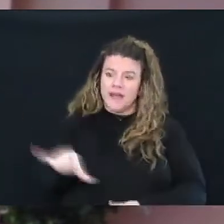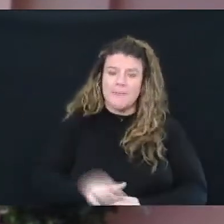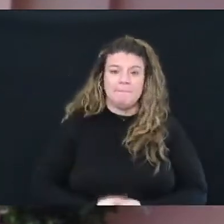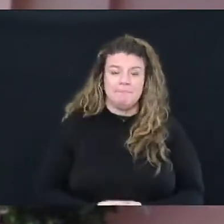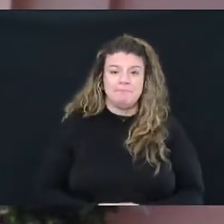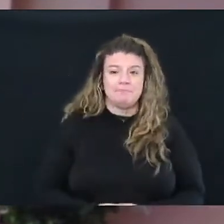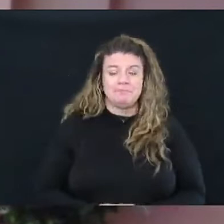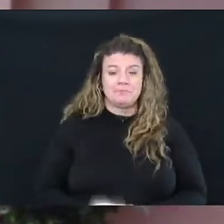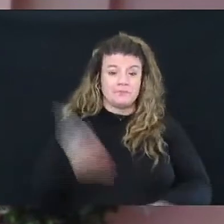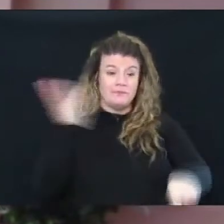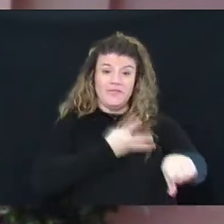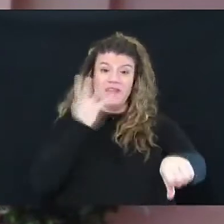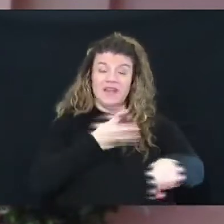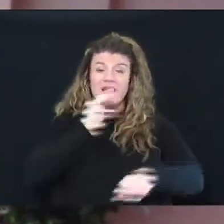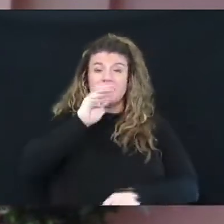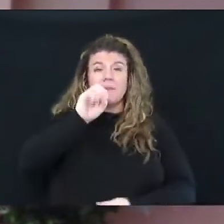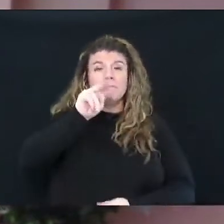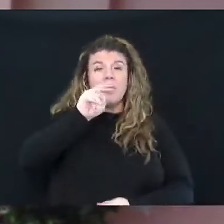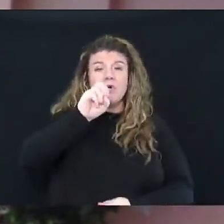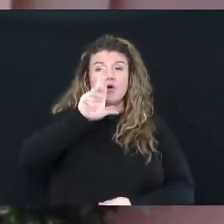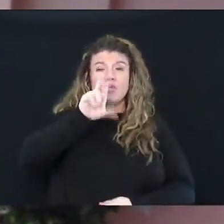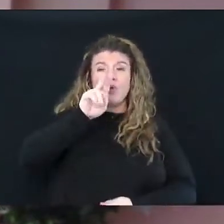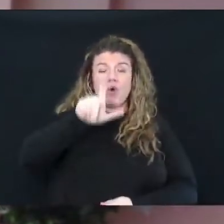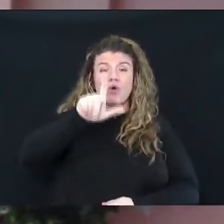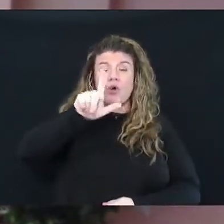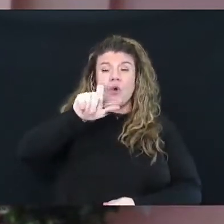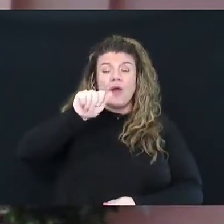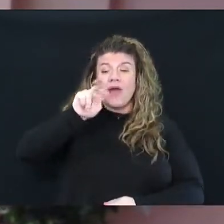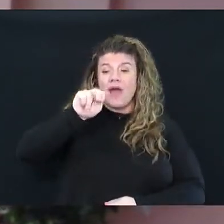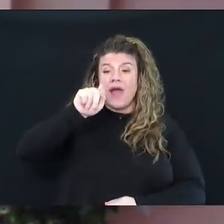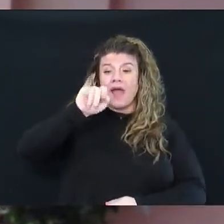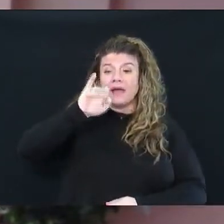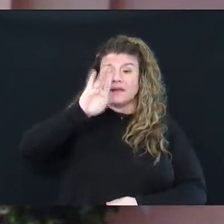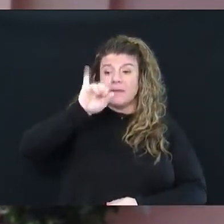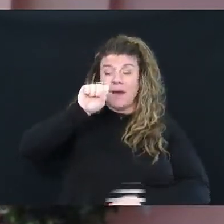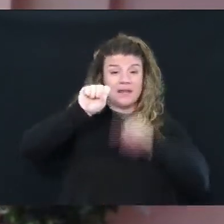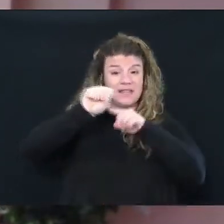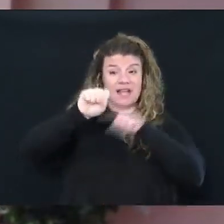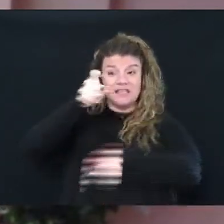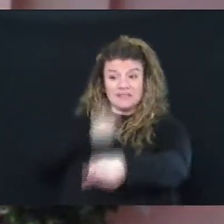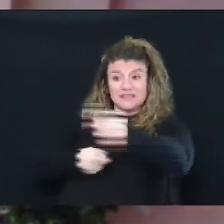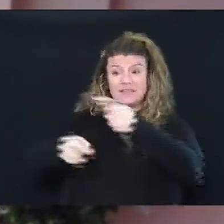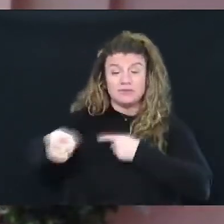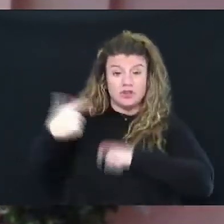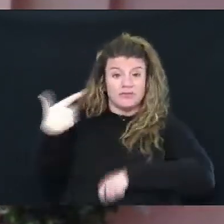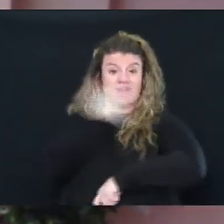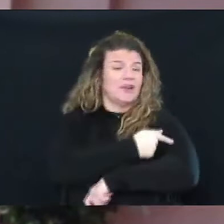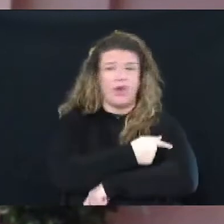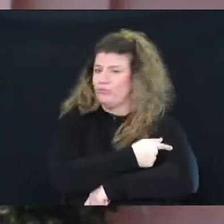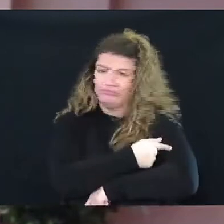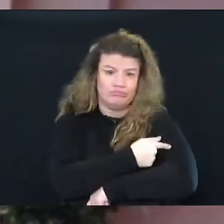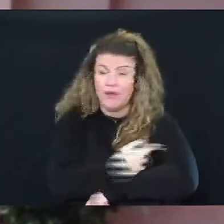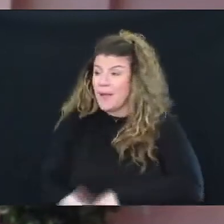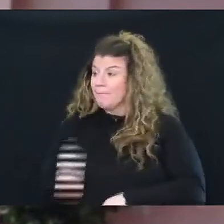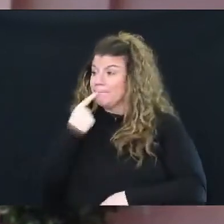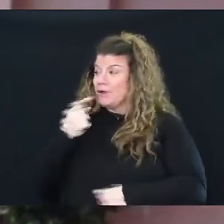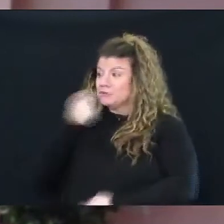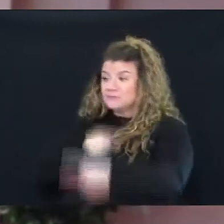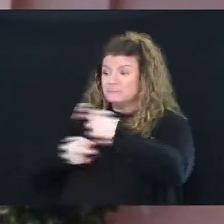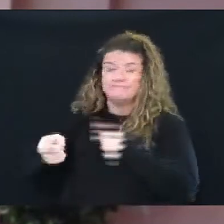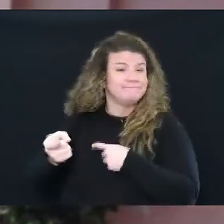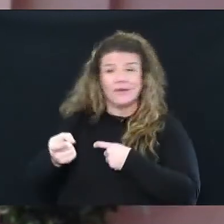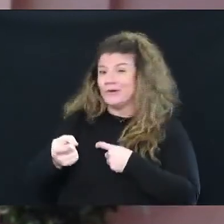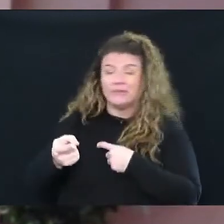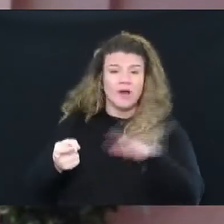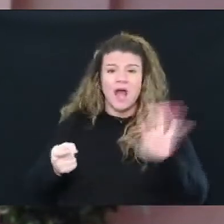monoclonal antibodies are not a substitute for vaccination. Neither are the pills, neither are other therapies that we